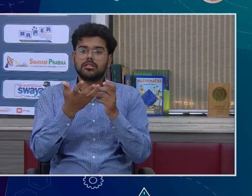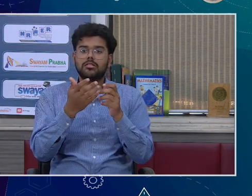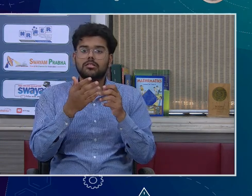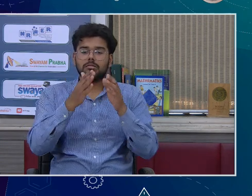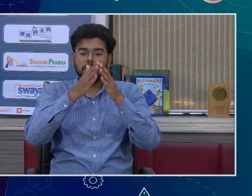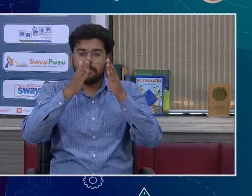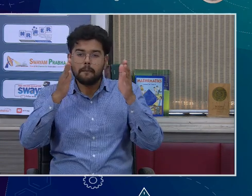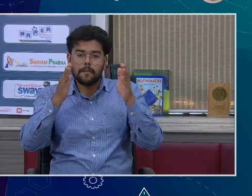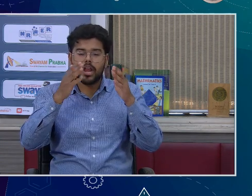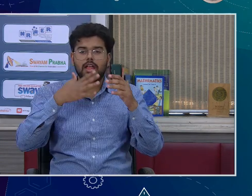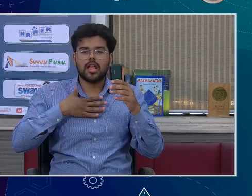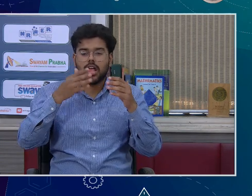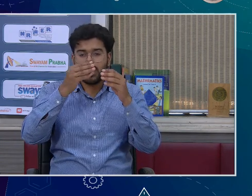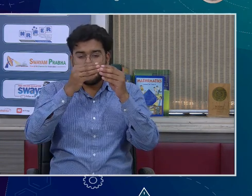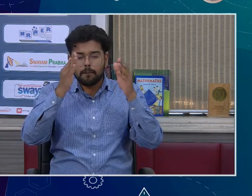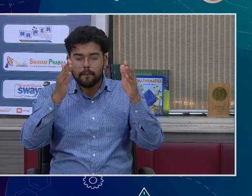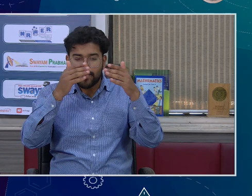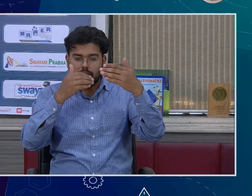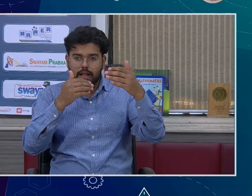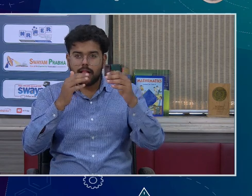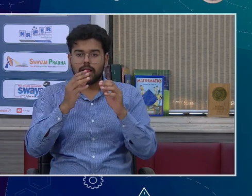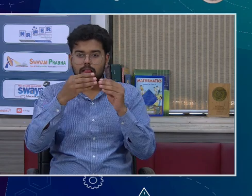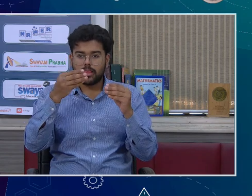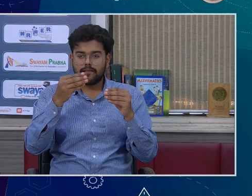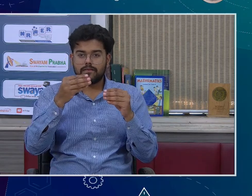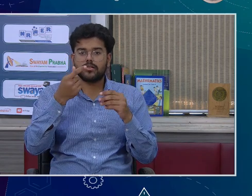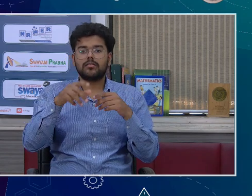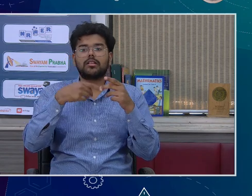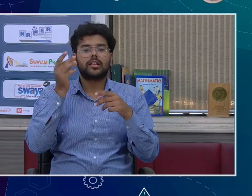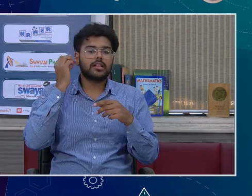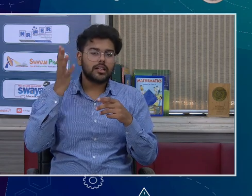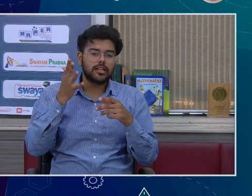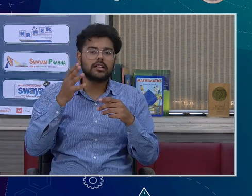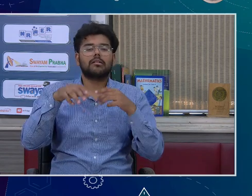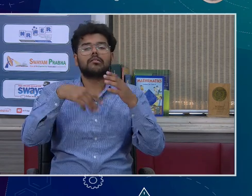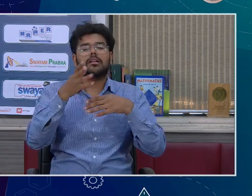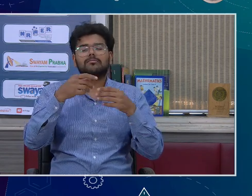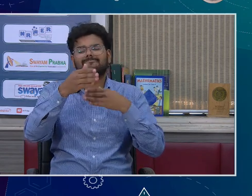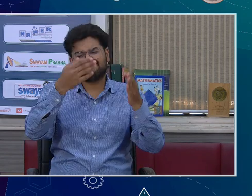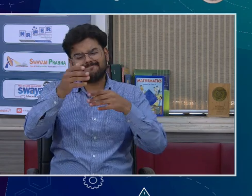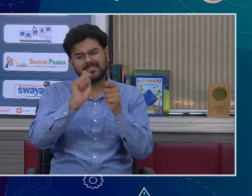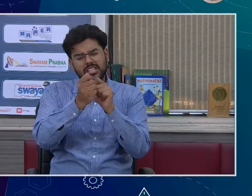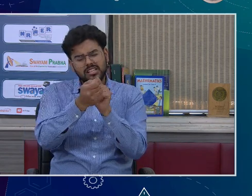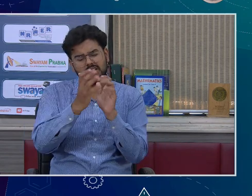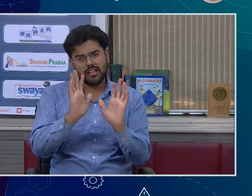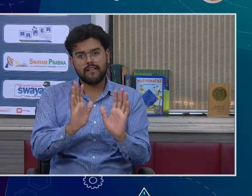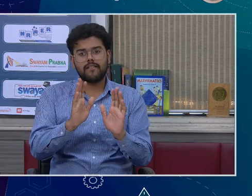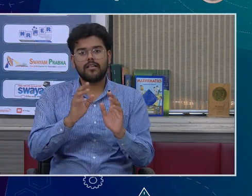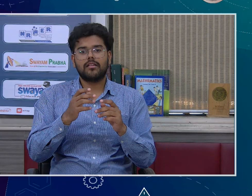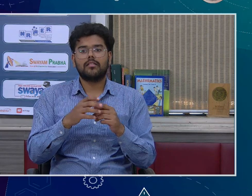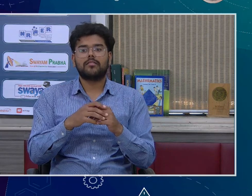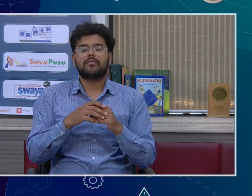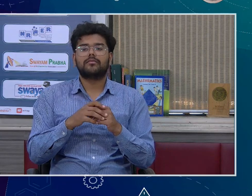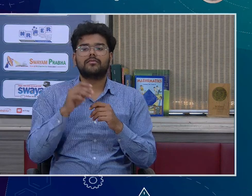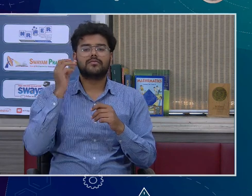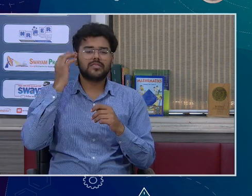kind of leaves, but then the goat came and ate it. So even this was not good for them. Iske baad unhone sone wale patte